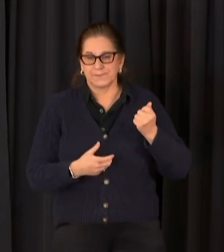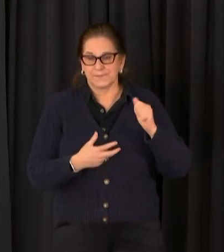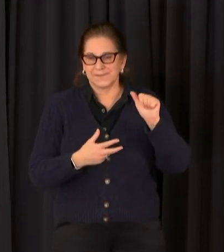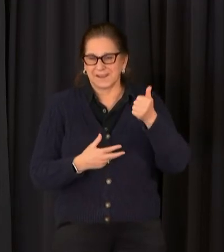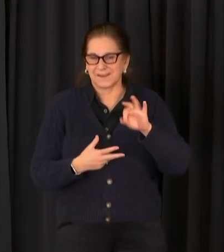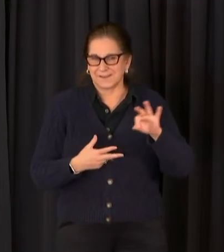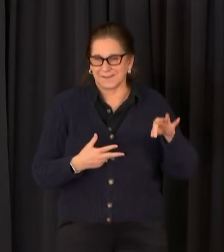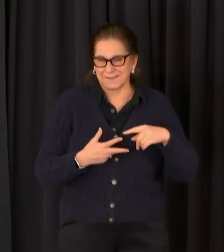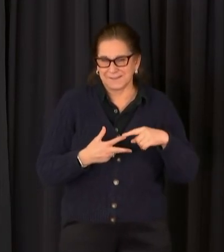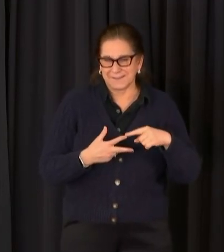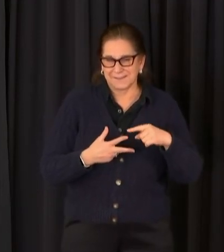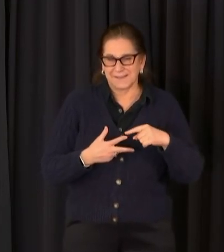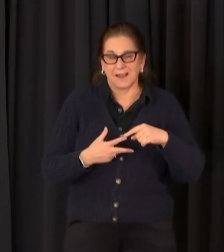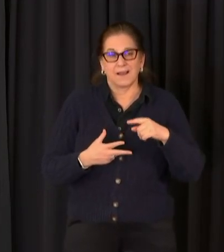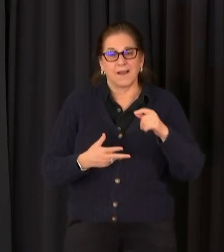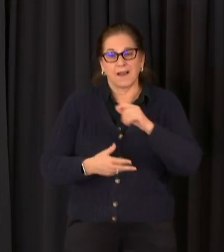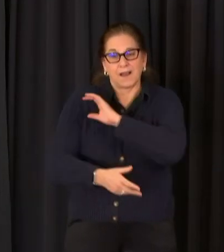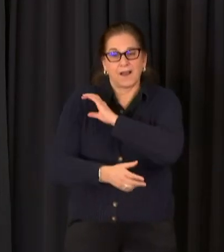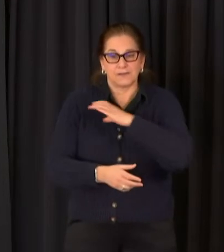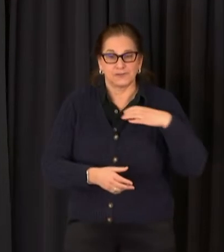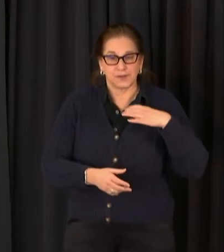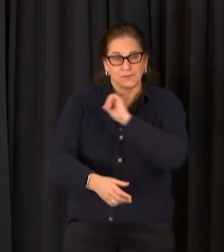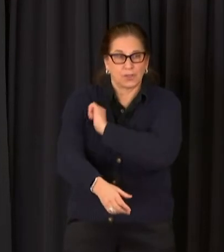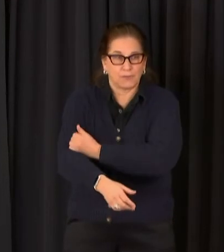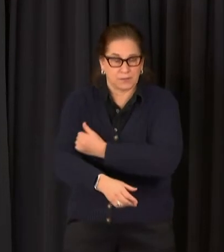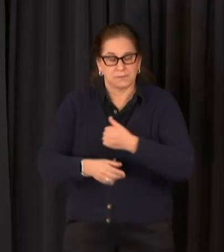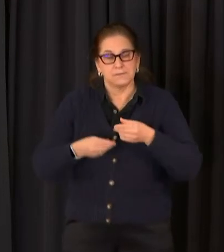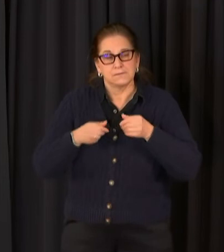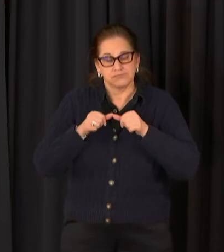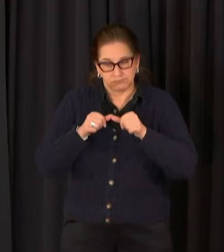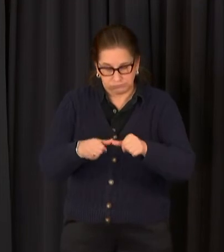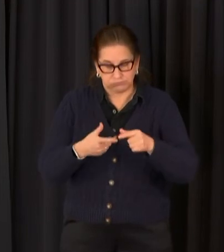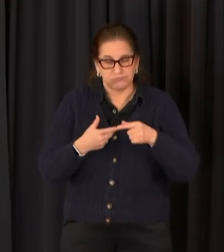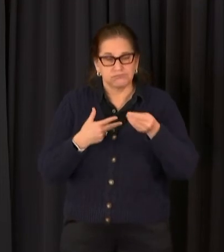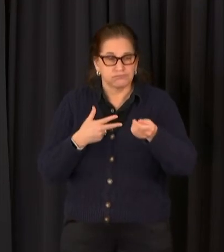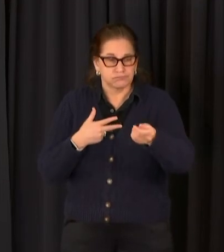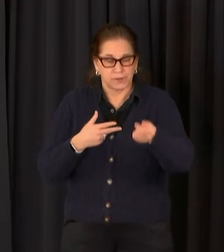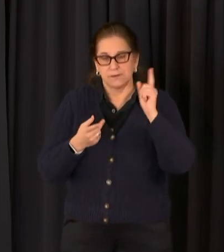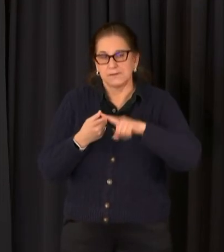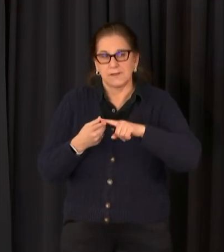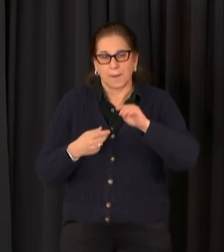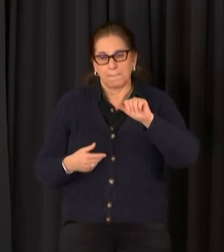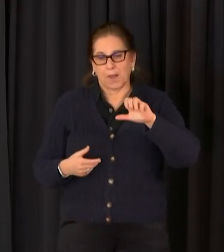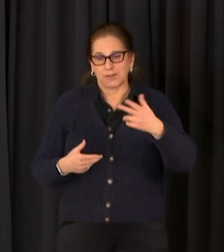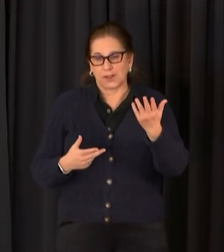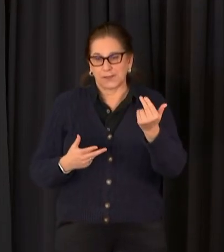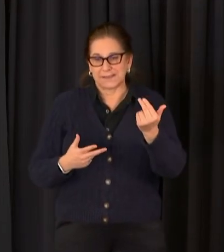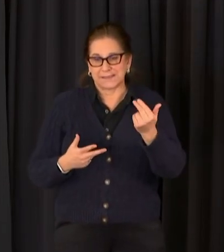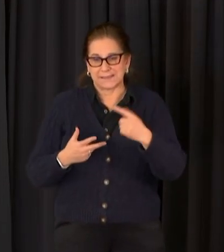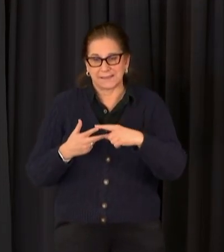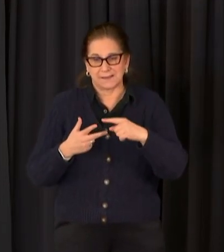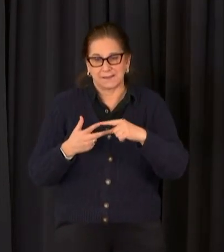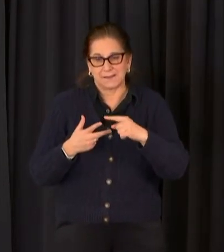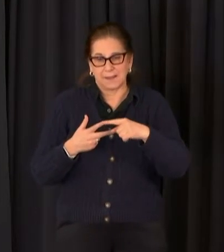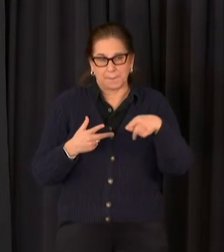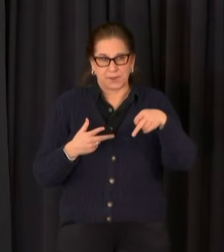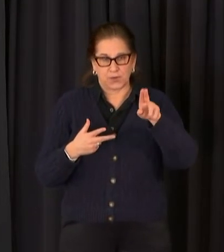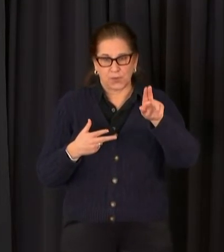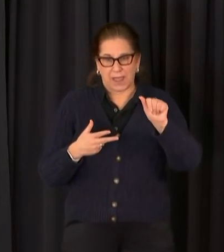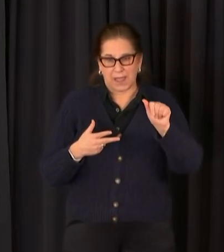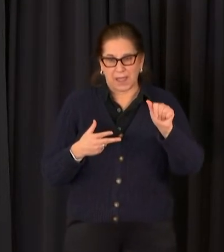has been authorized till March 13th, 2021, which now authorizes PUA for a total